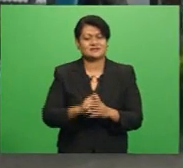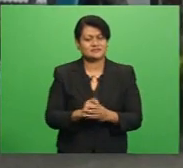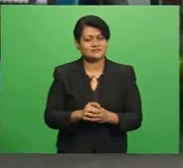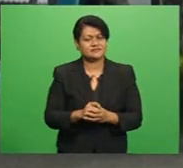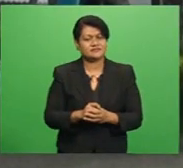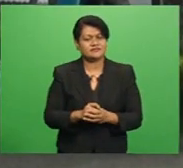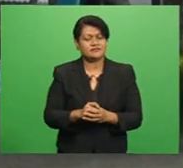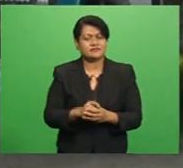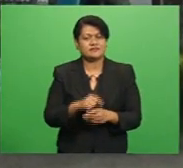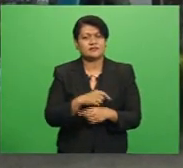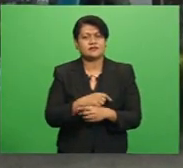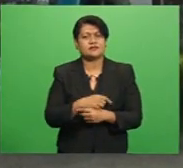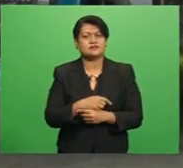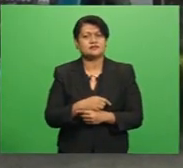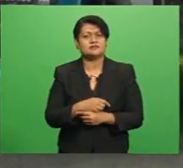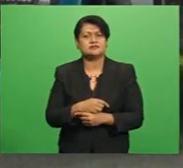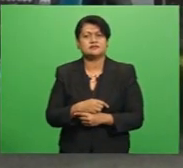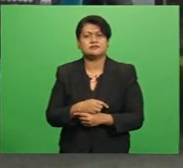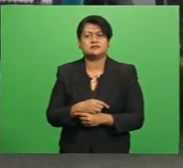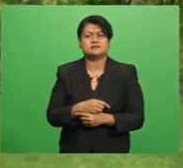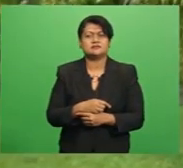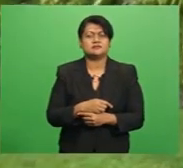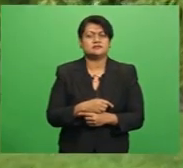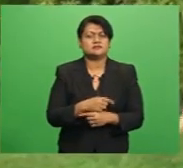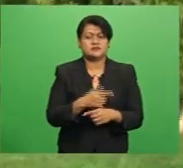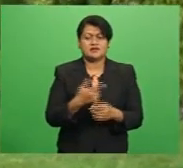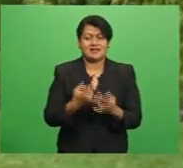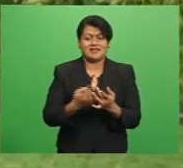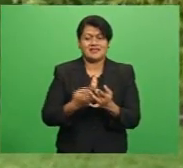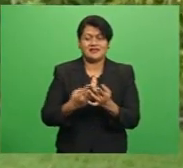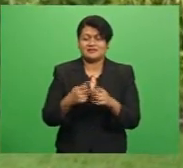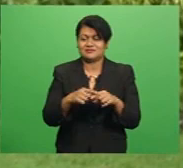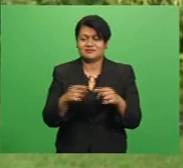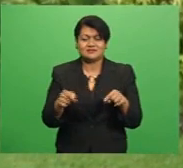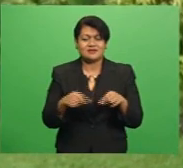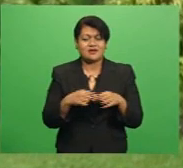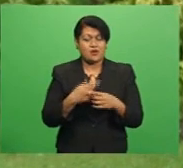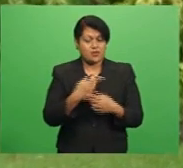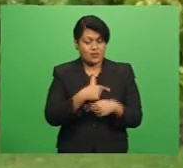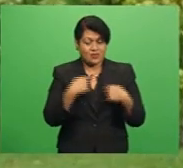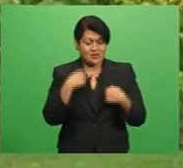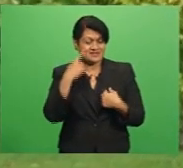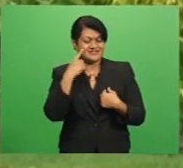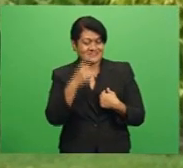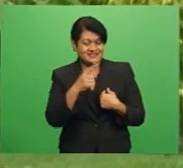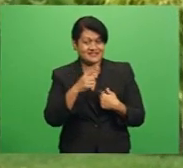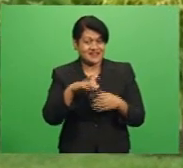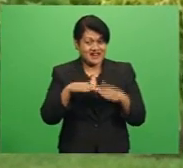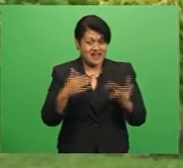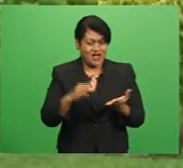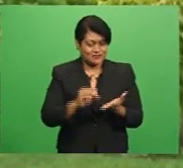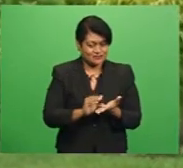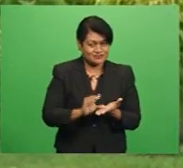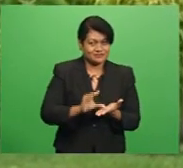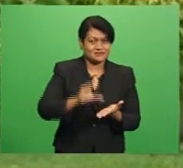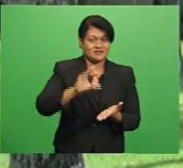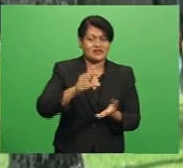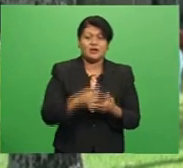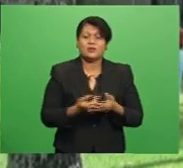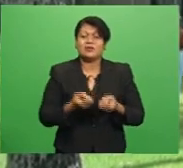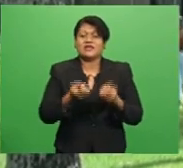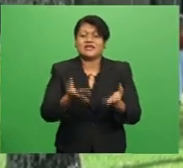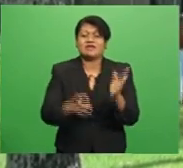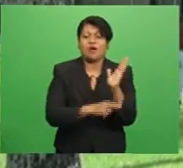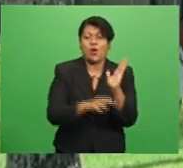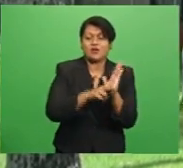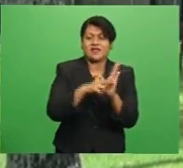with domestic tourism. Our members are doing their best to both offer value adds or inclusions, like breakfast, special dinners,